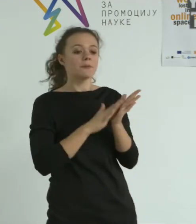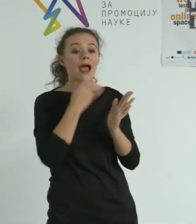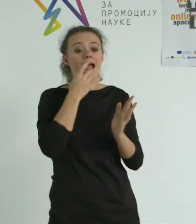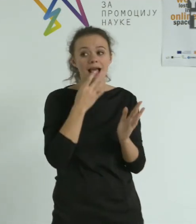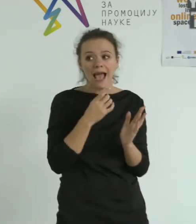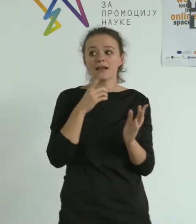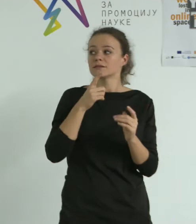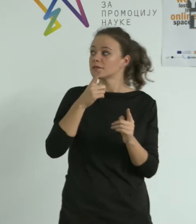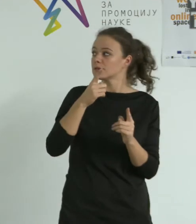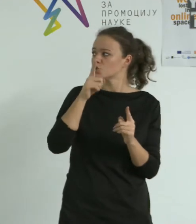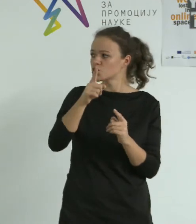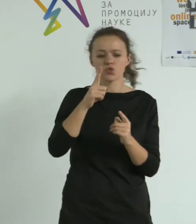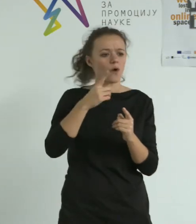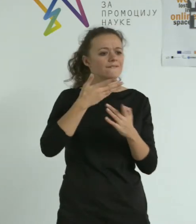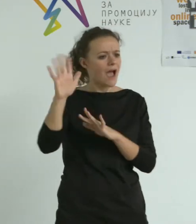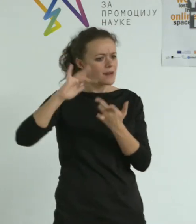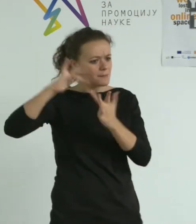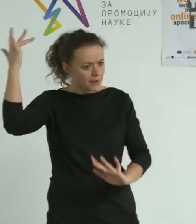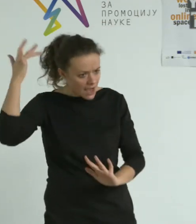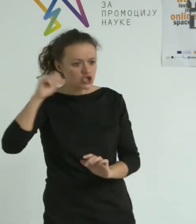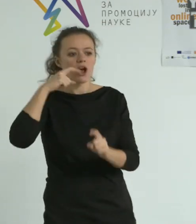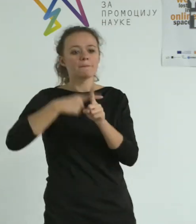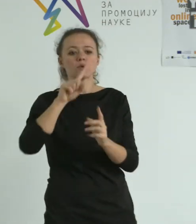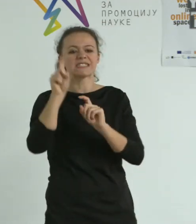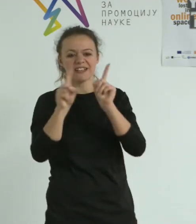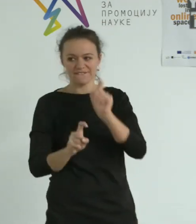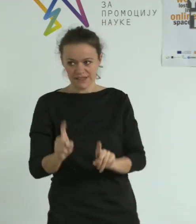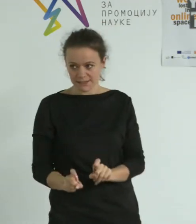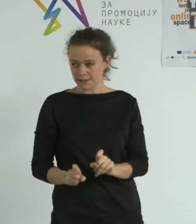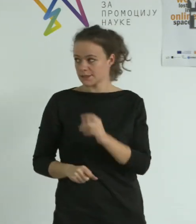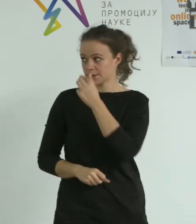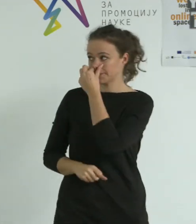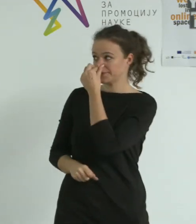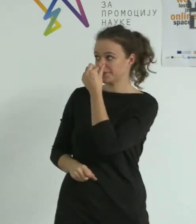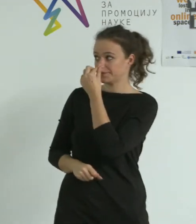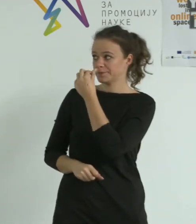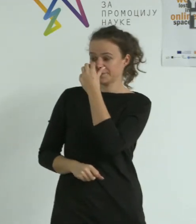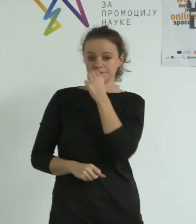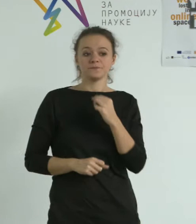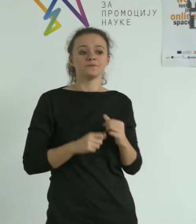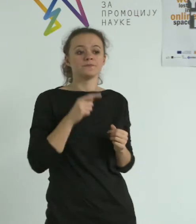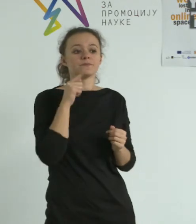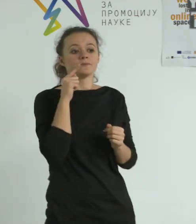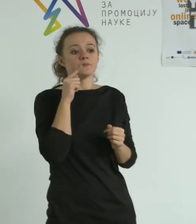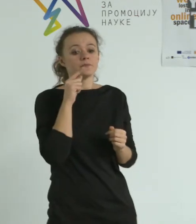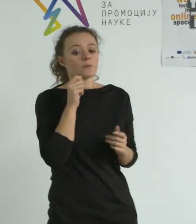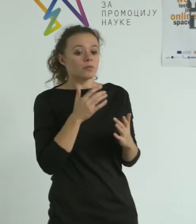and a quiz. Second topic was the youth leader, and it contained